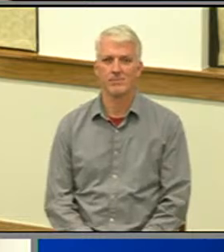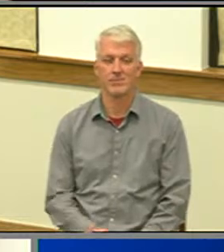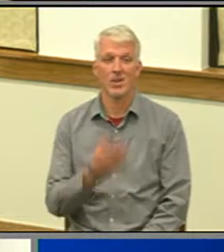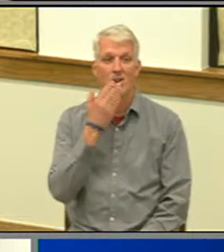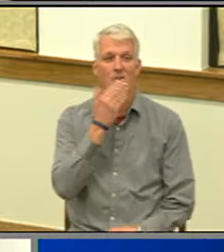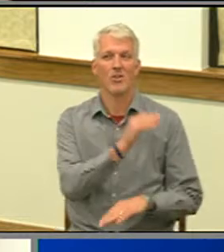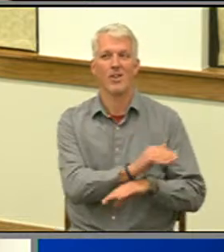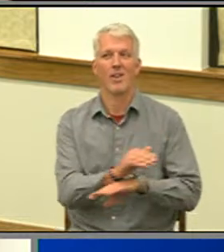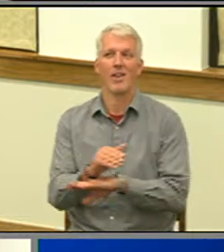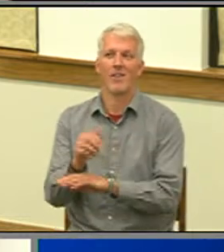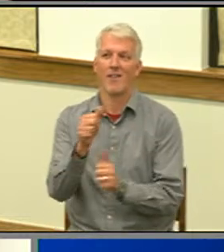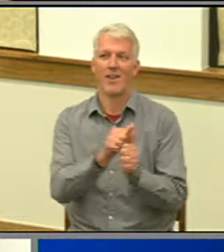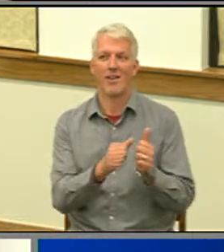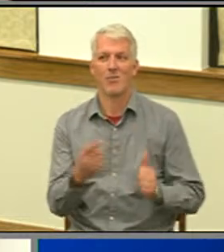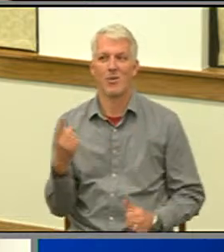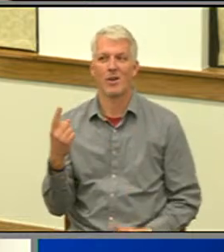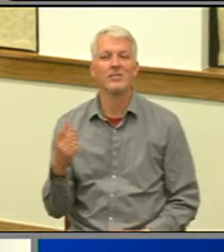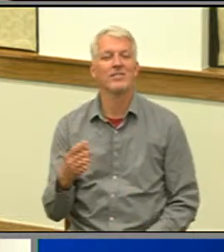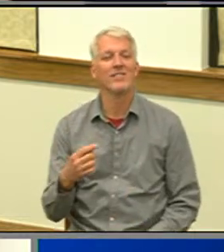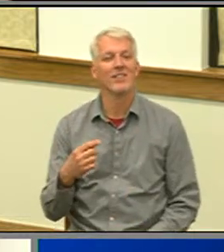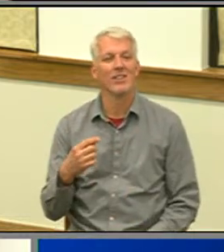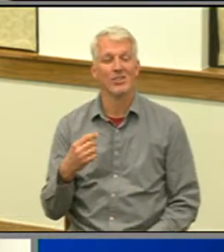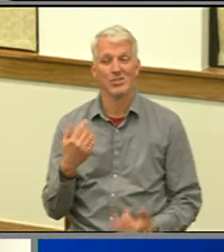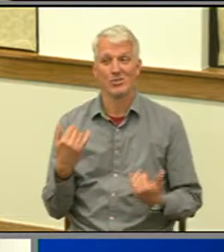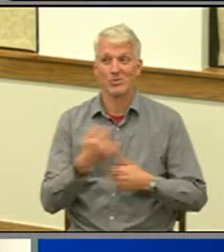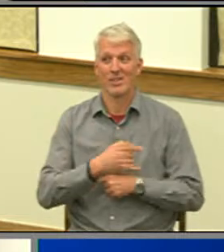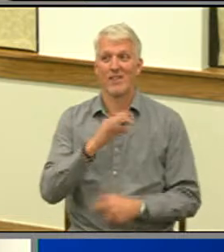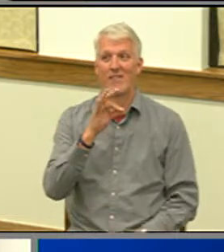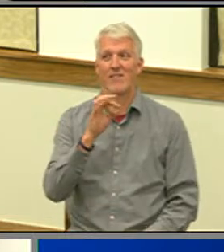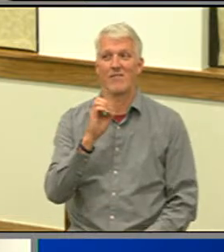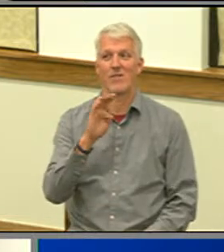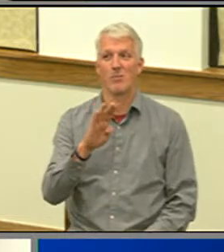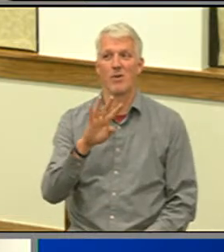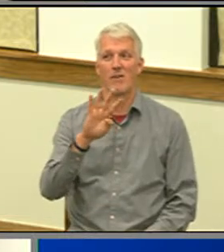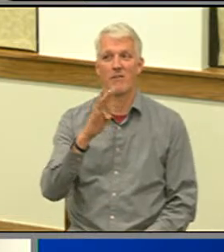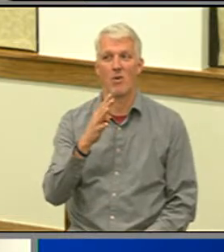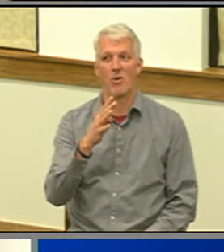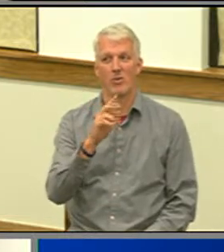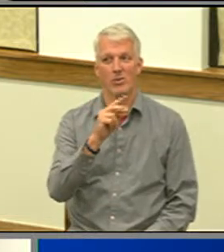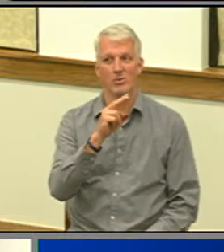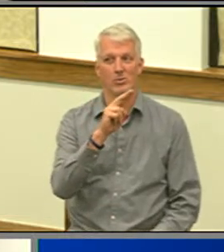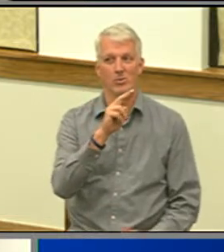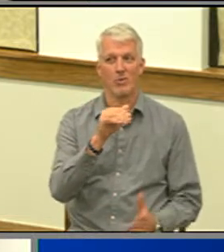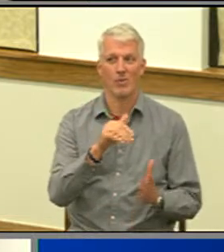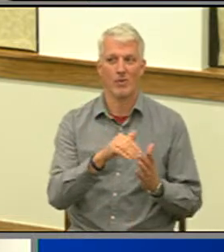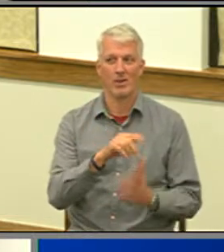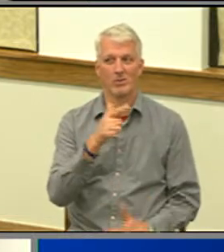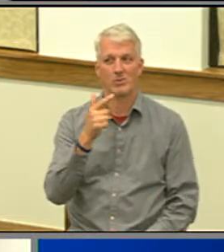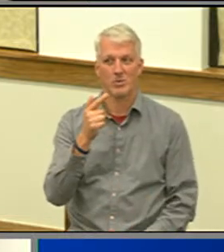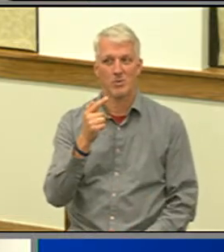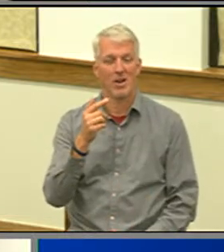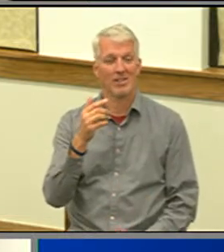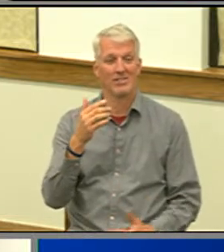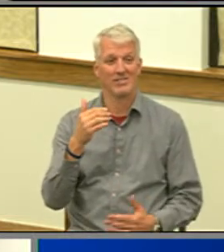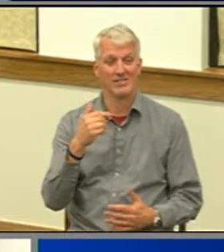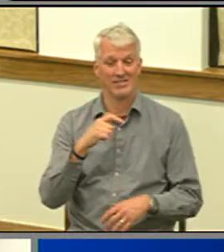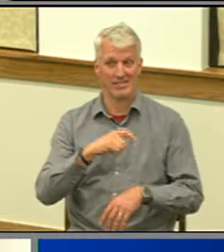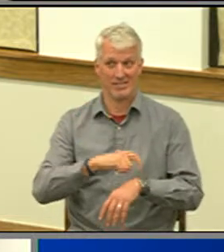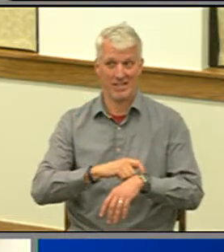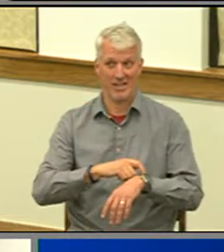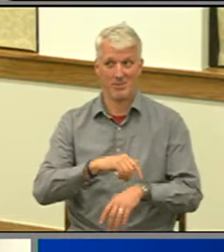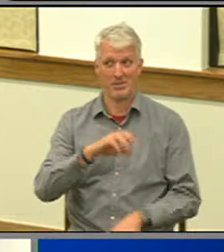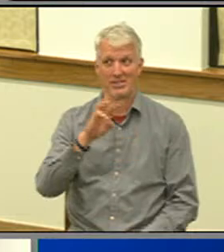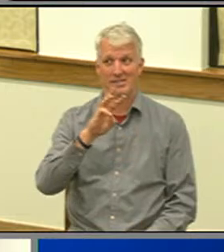Good evening, everybody. Today is February 4th, 2021. At the time